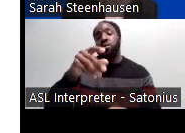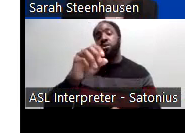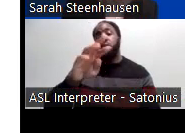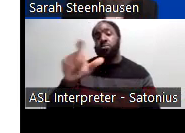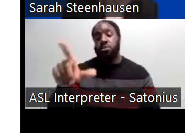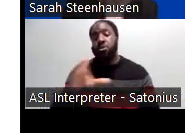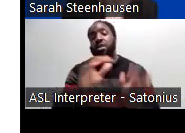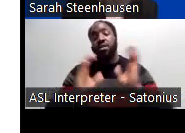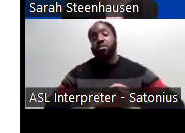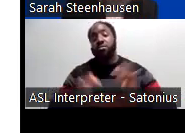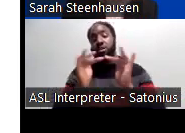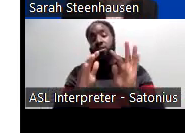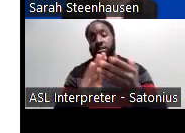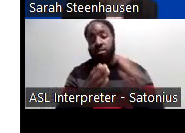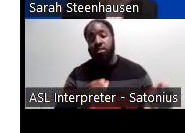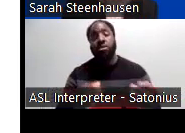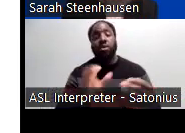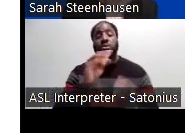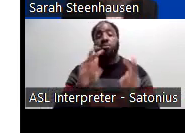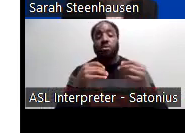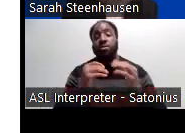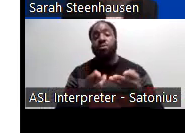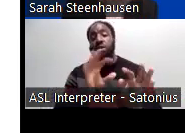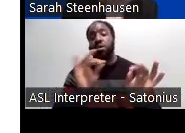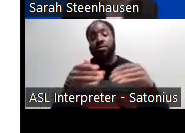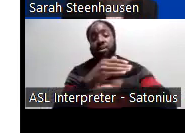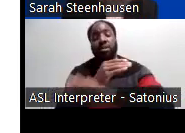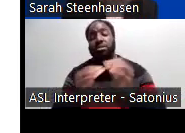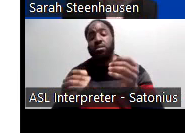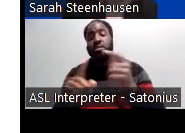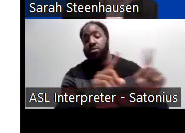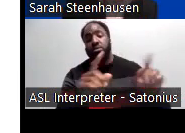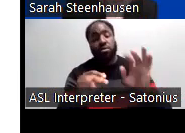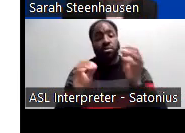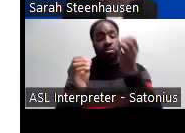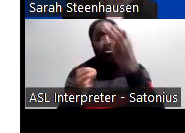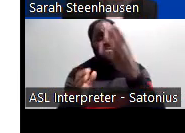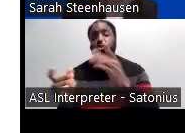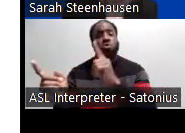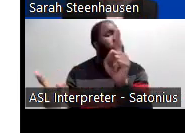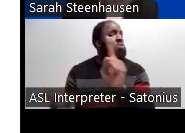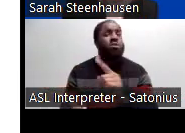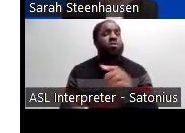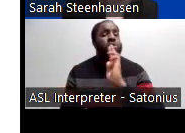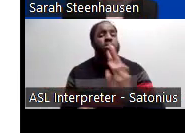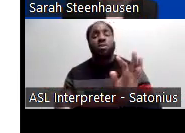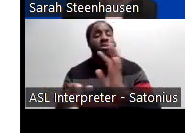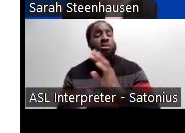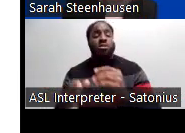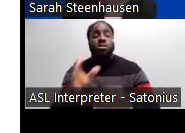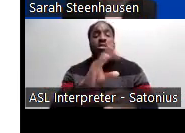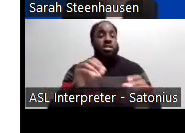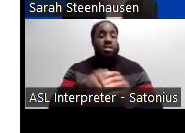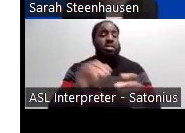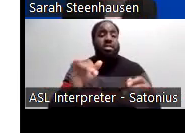contact center, so that people have a way of accessing information wherever they are and when they need it in a standardized